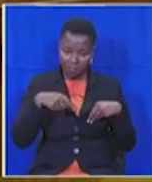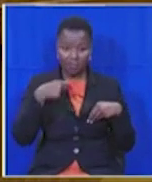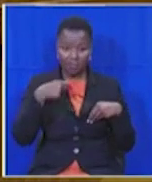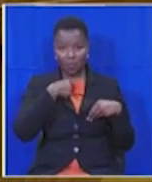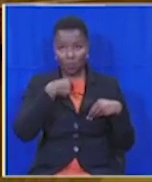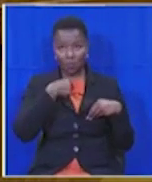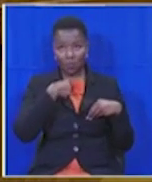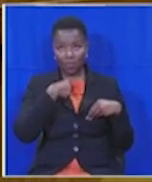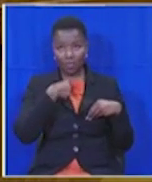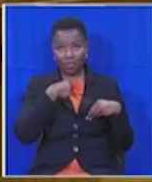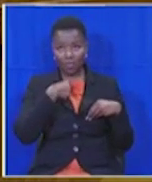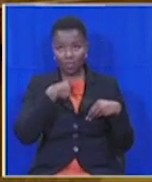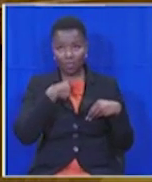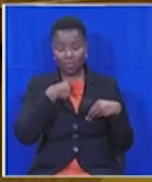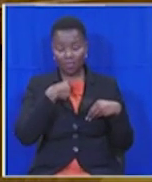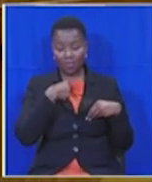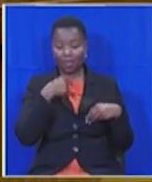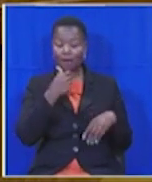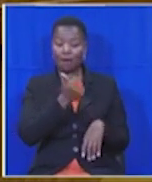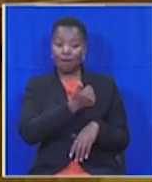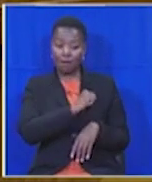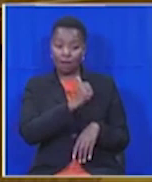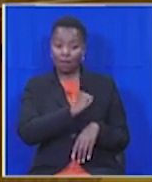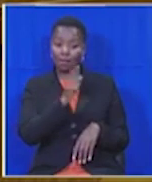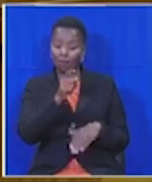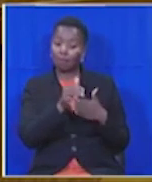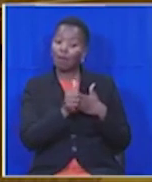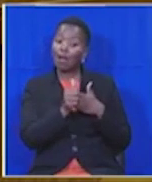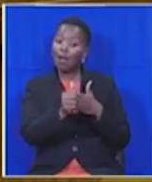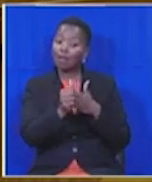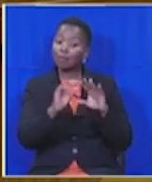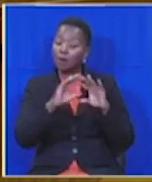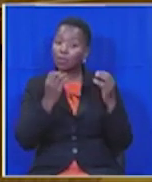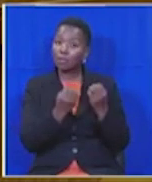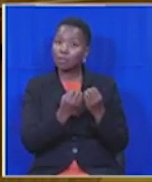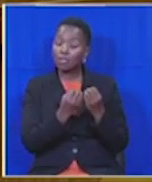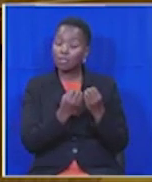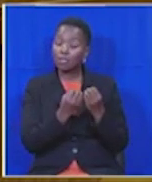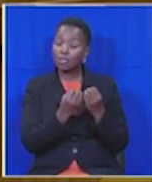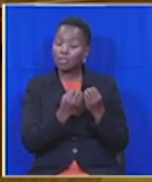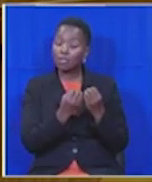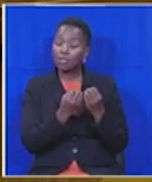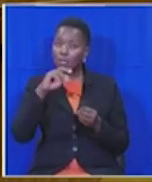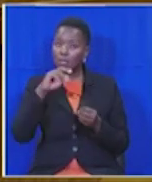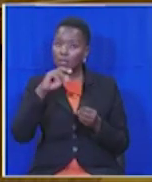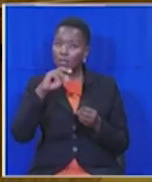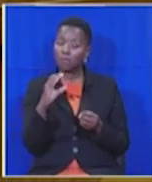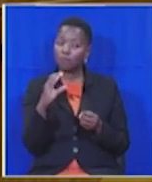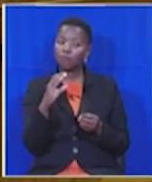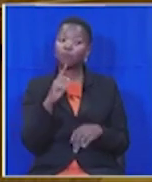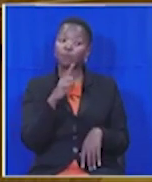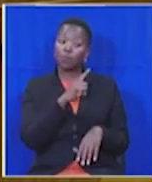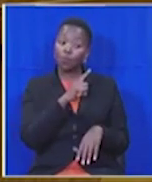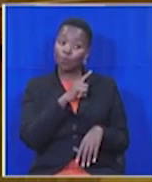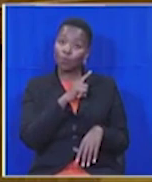privileged to be led by an organization called the ANC. Because